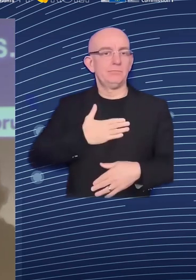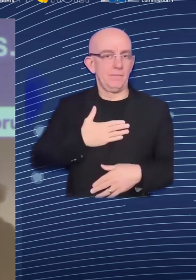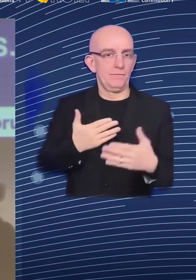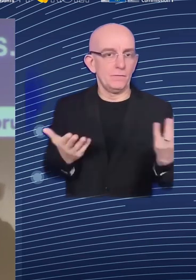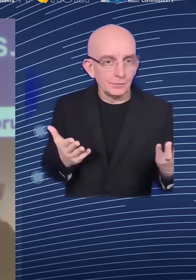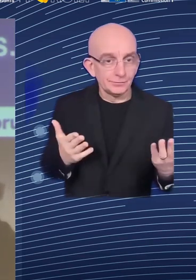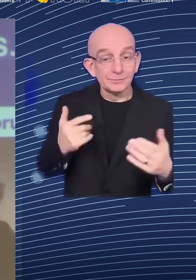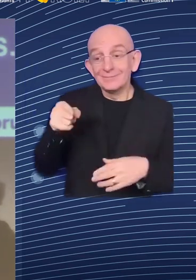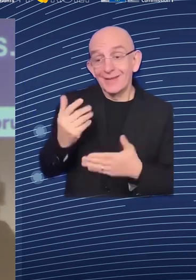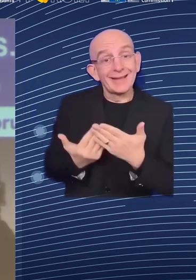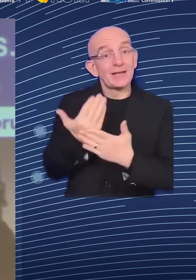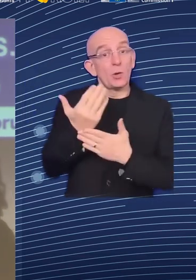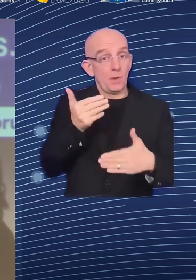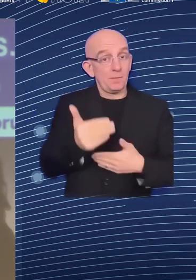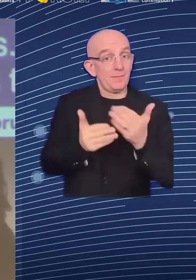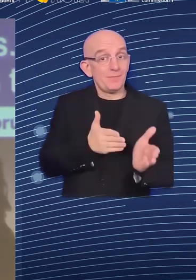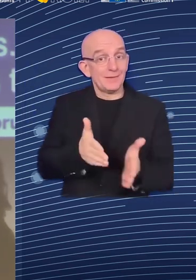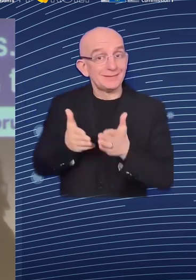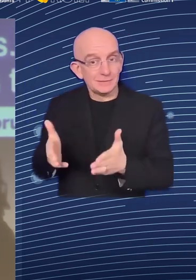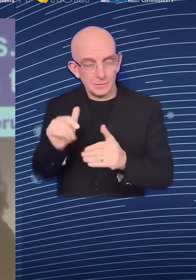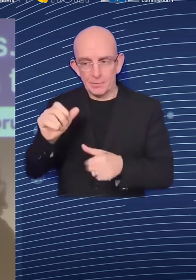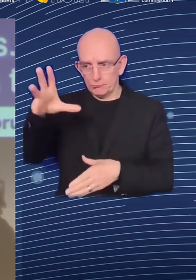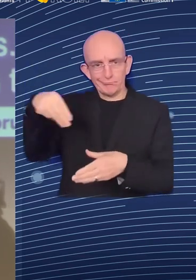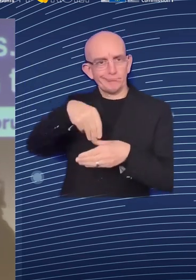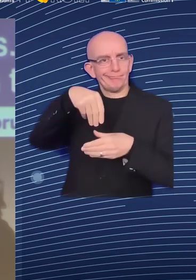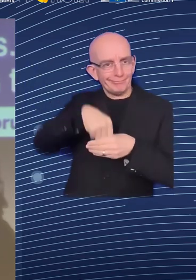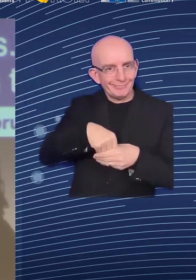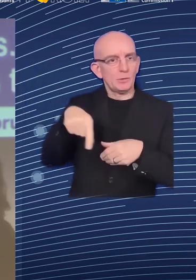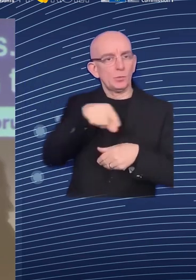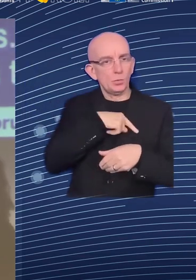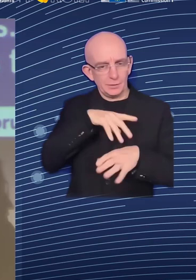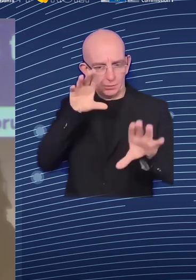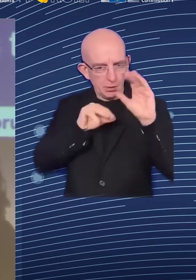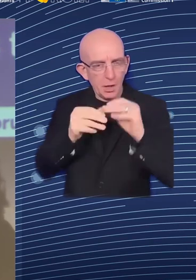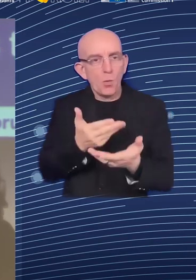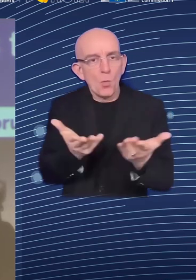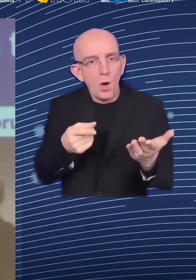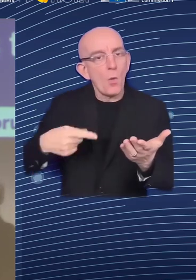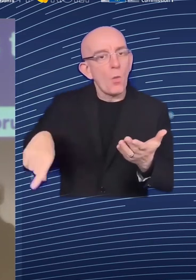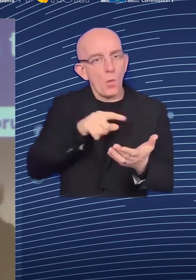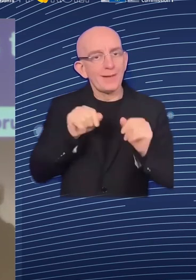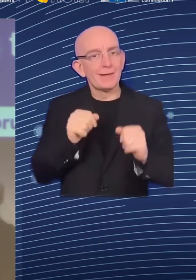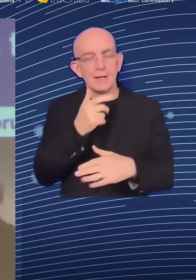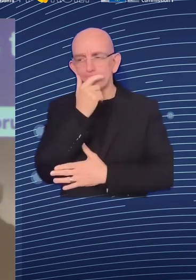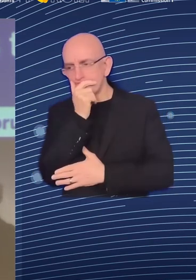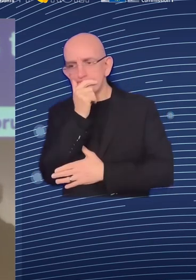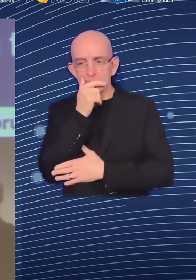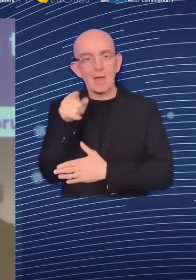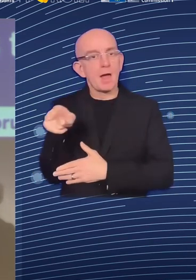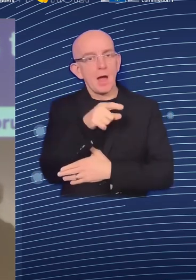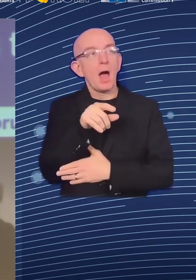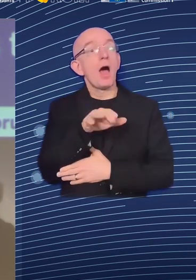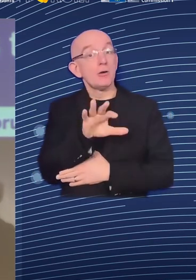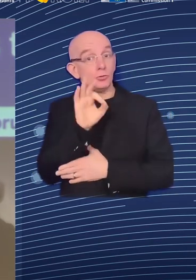choices. And it means to take responsibility also for the consequences of their choices, to make them understand that